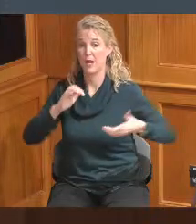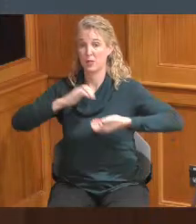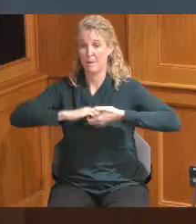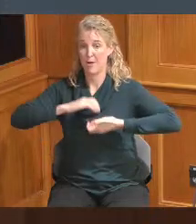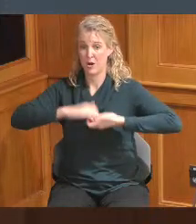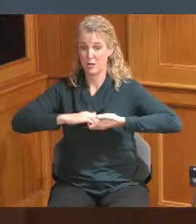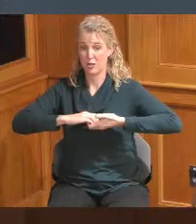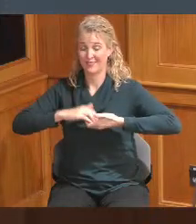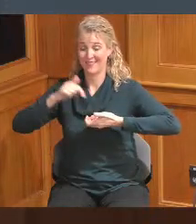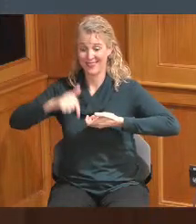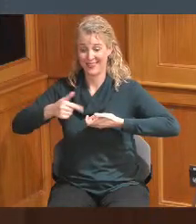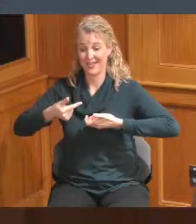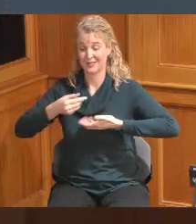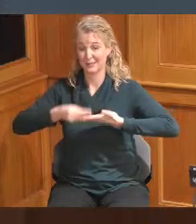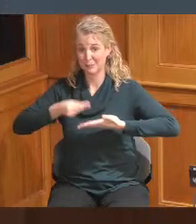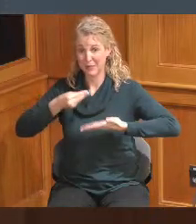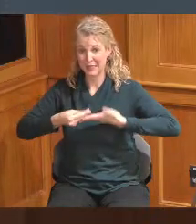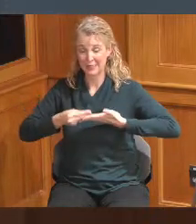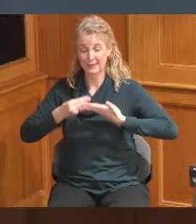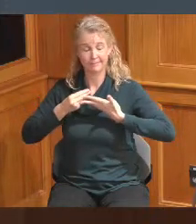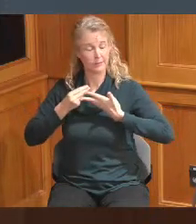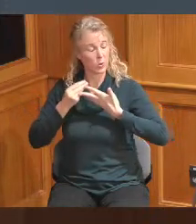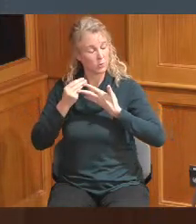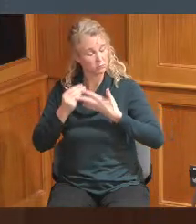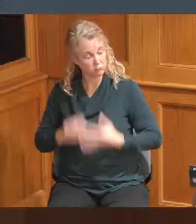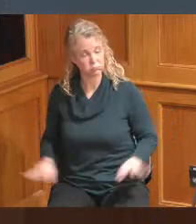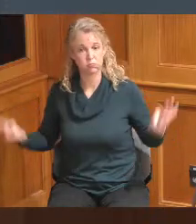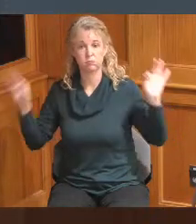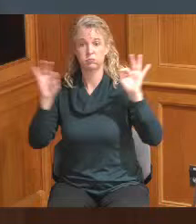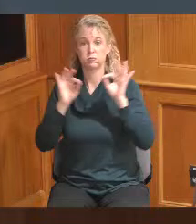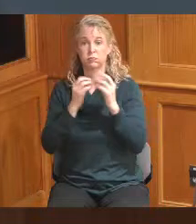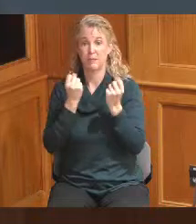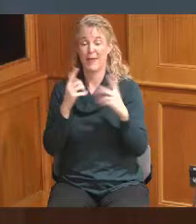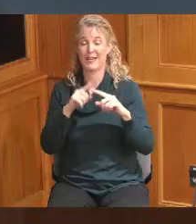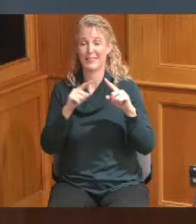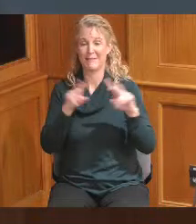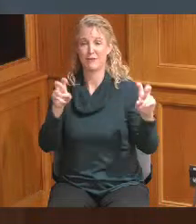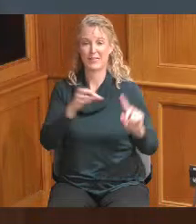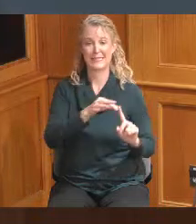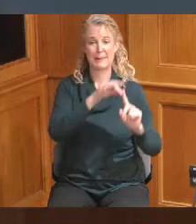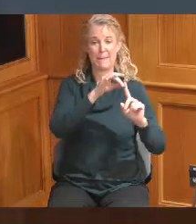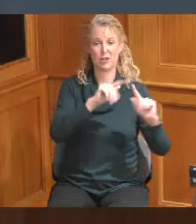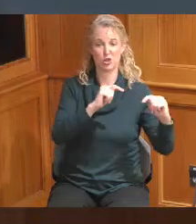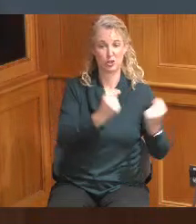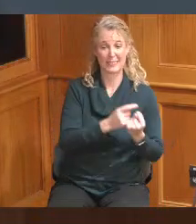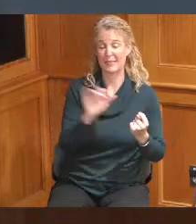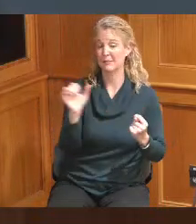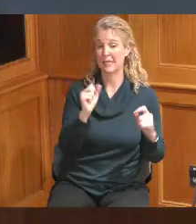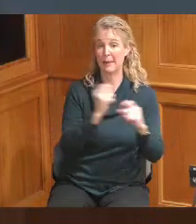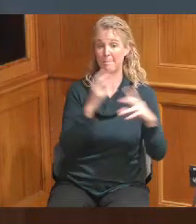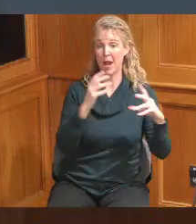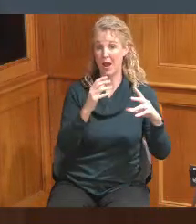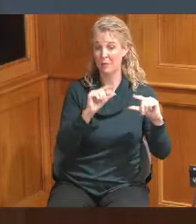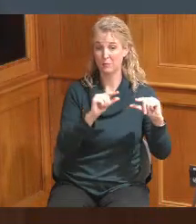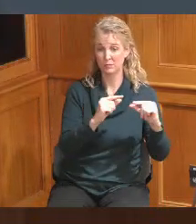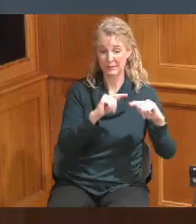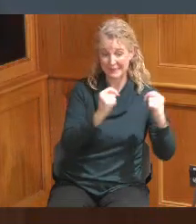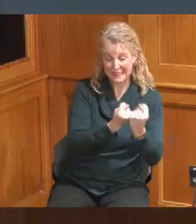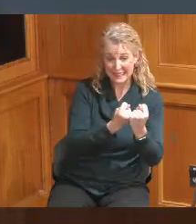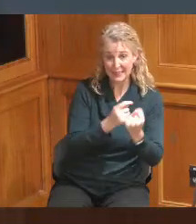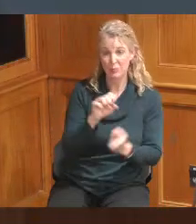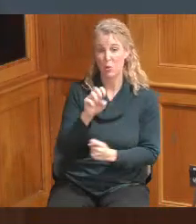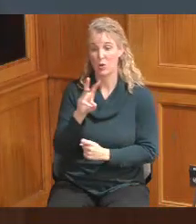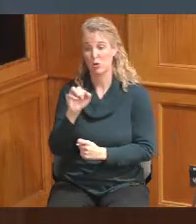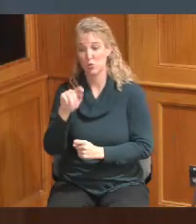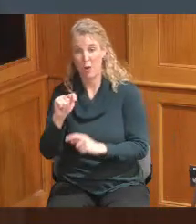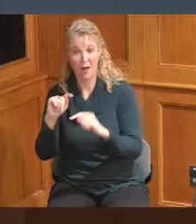critical to the many specialty teams we have in the county, everything from the bomb squads to the SWAT